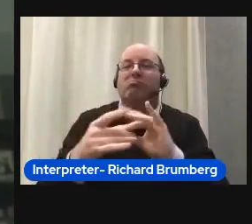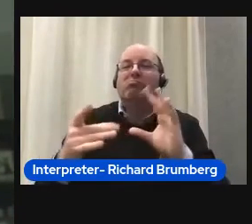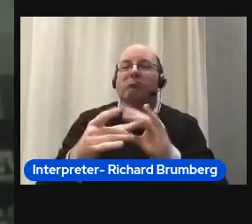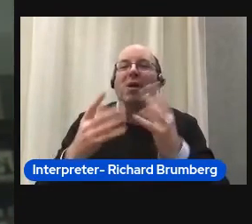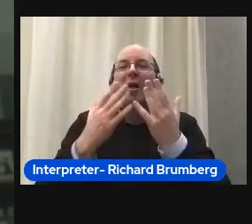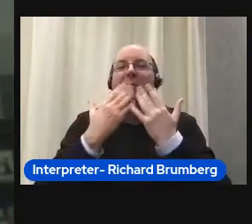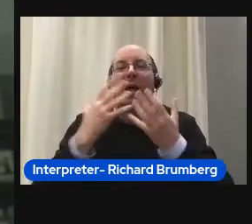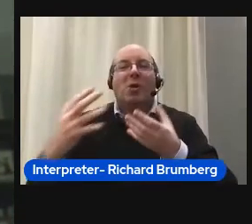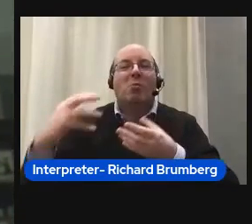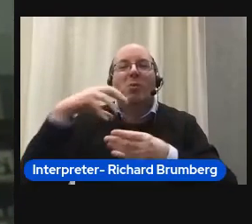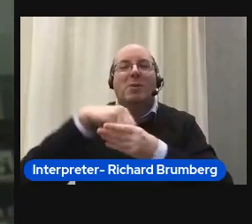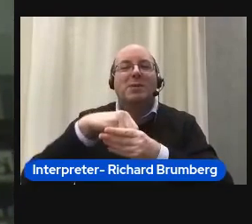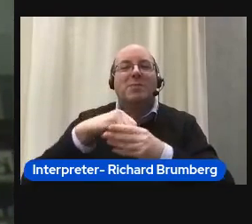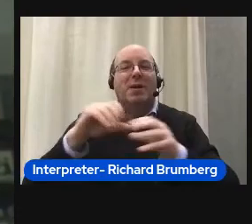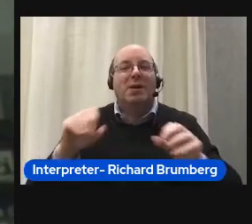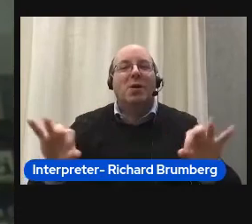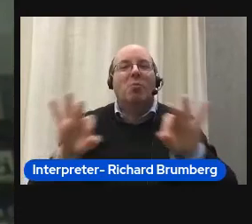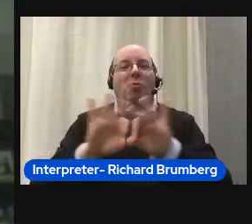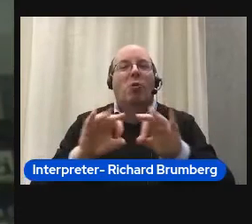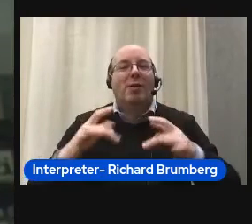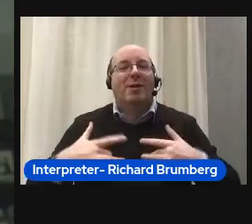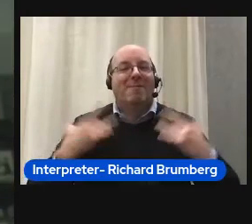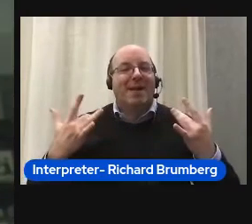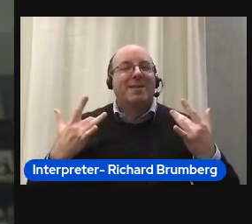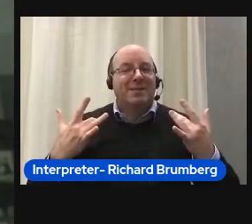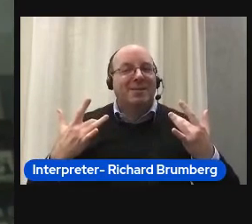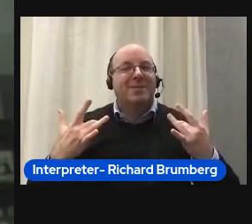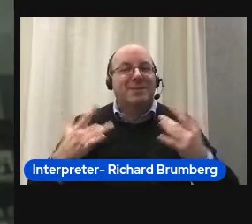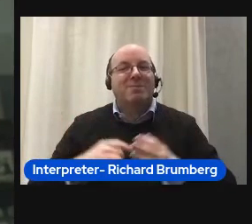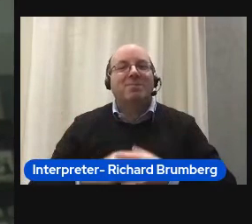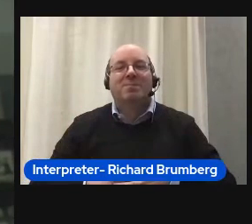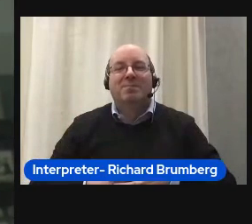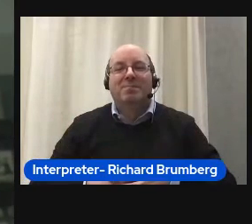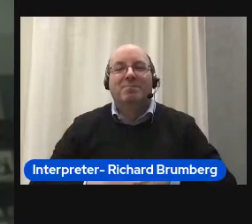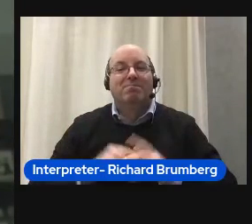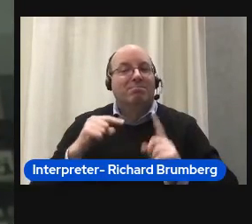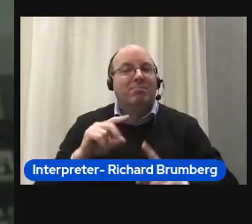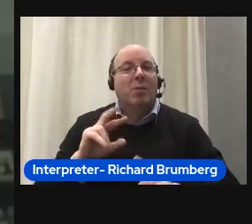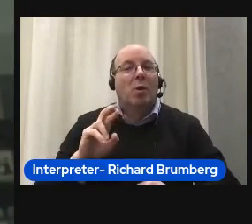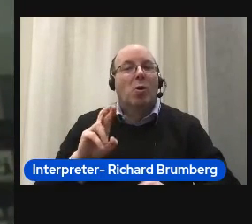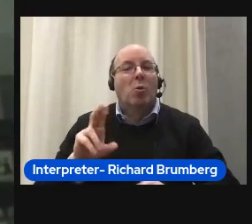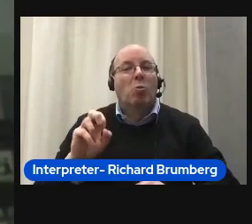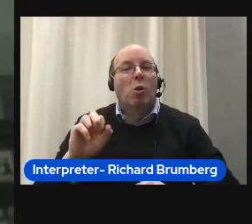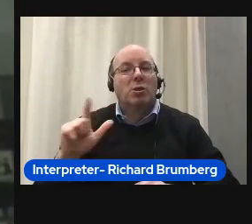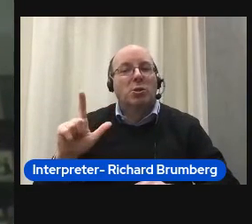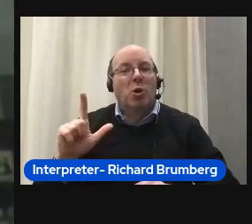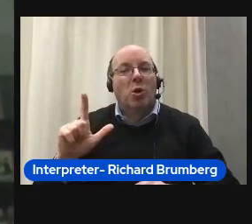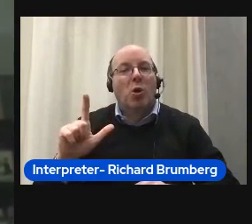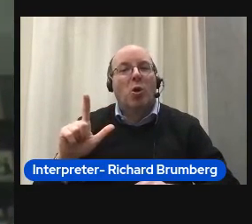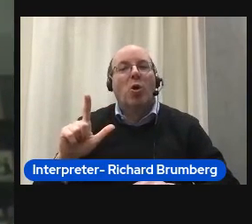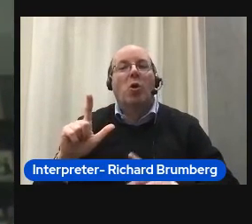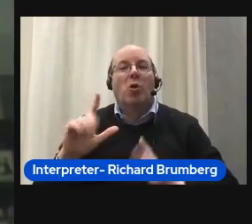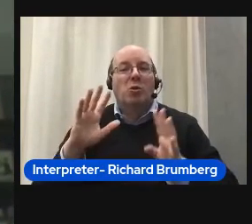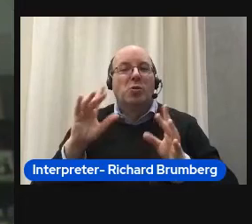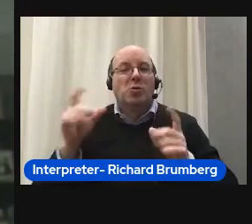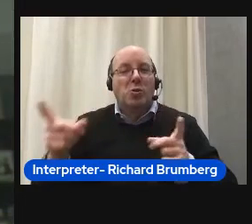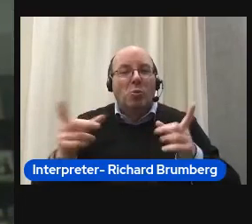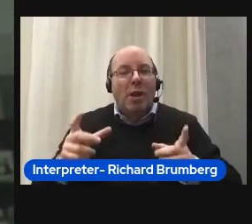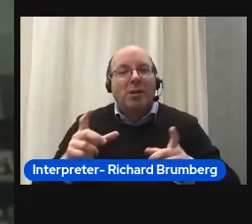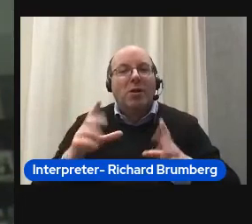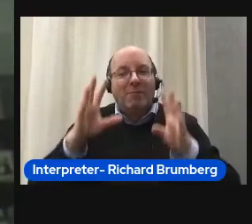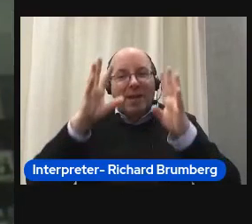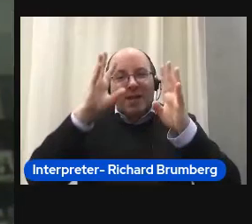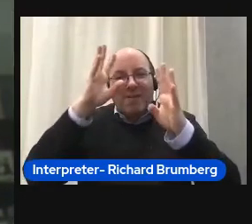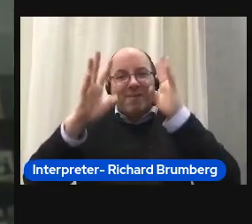participating in this important event. I specifically want to thank Russell Gottschalk, our Director of Innovation, for his